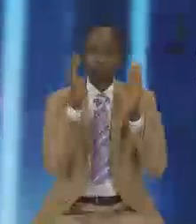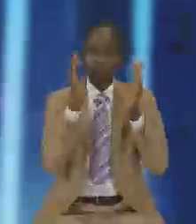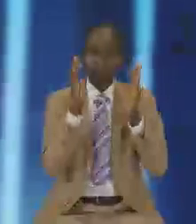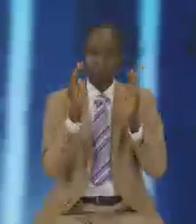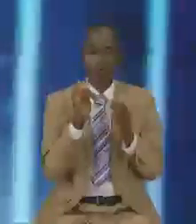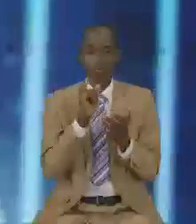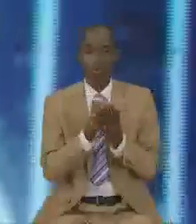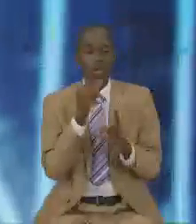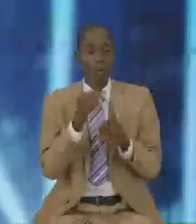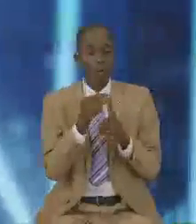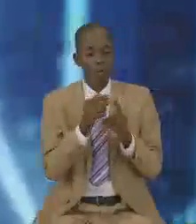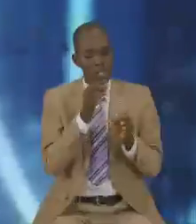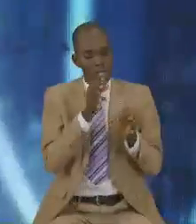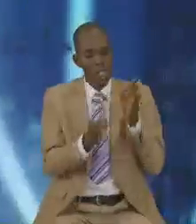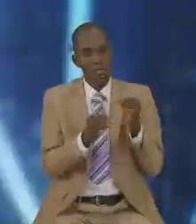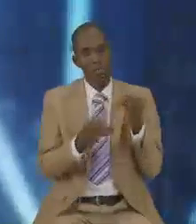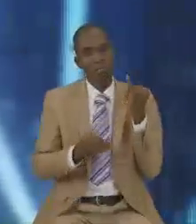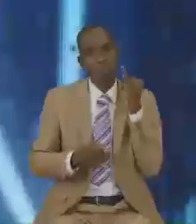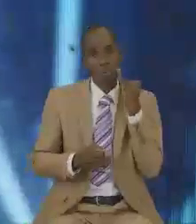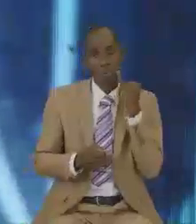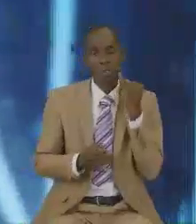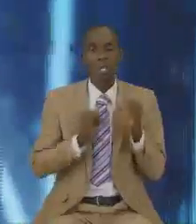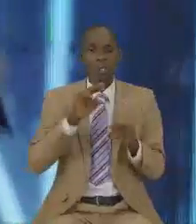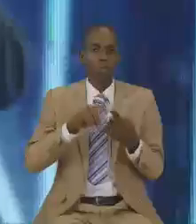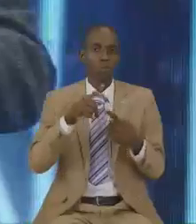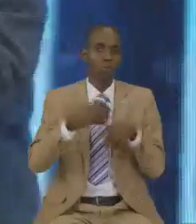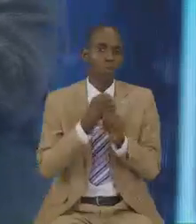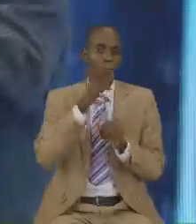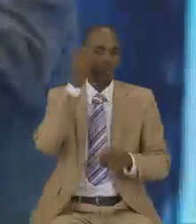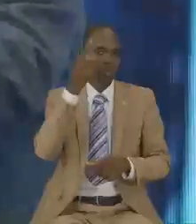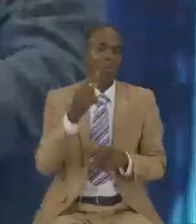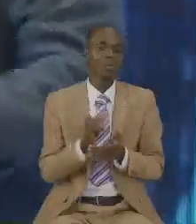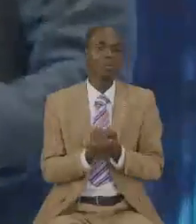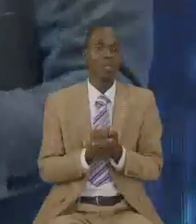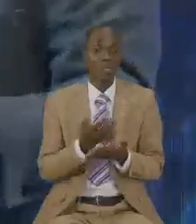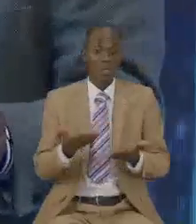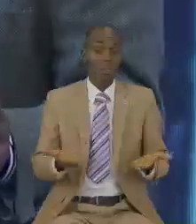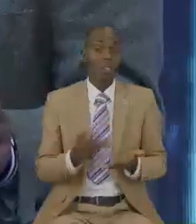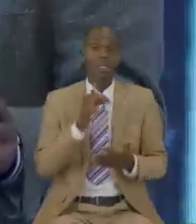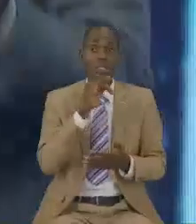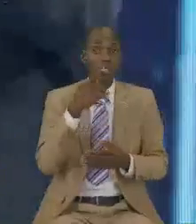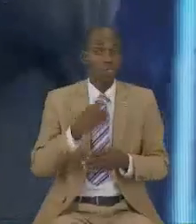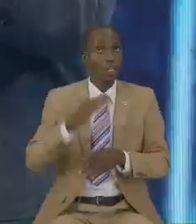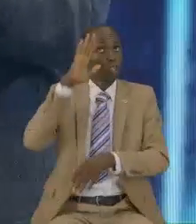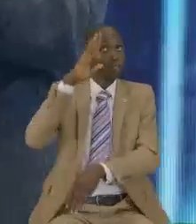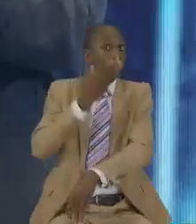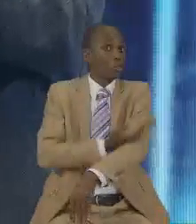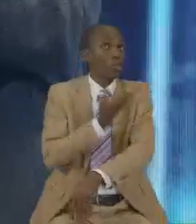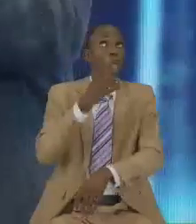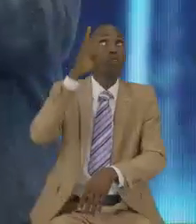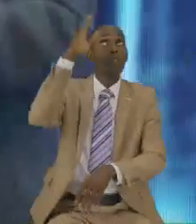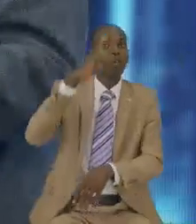word, if, I need to make you understand. Here is the Son of God, and he's waiting for